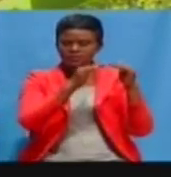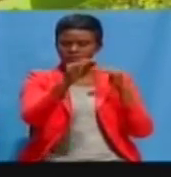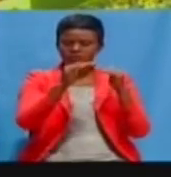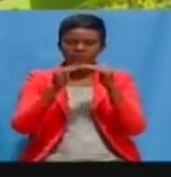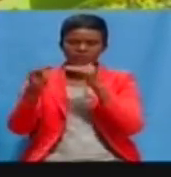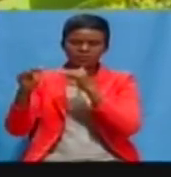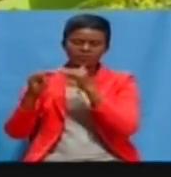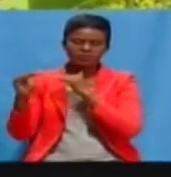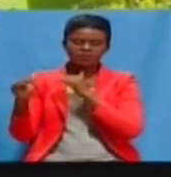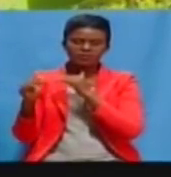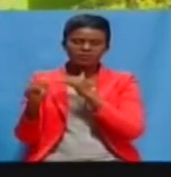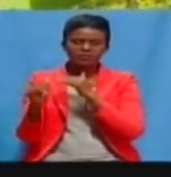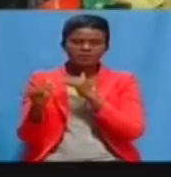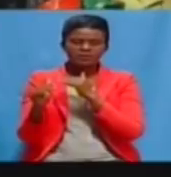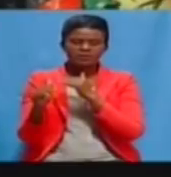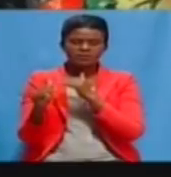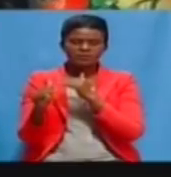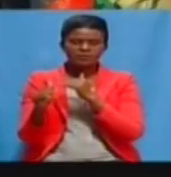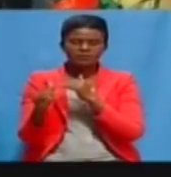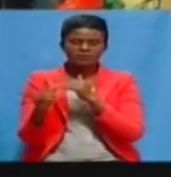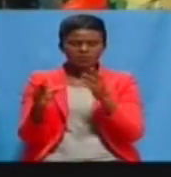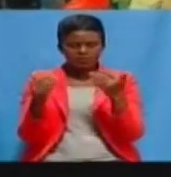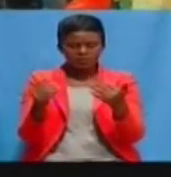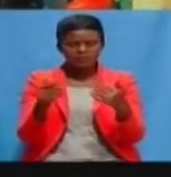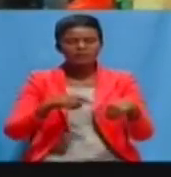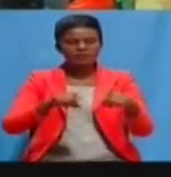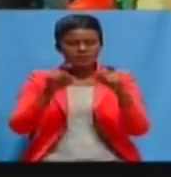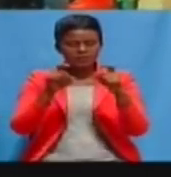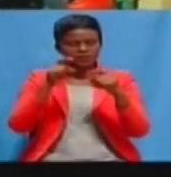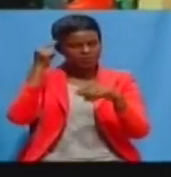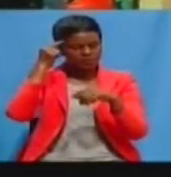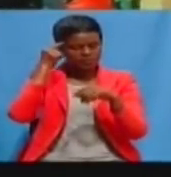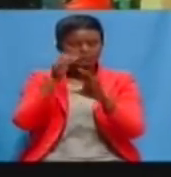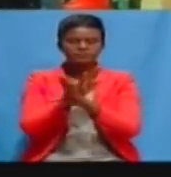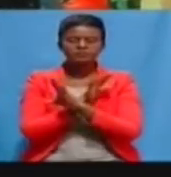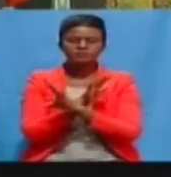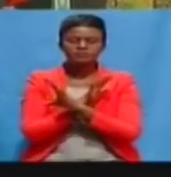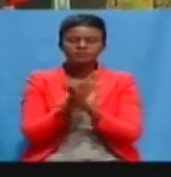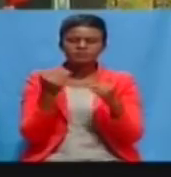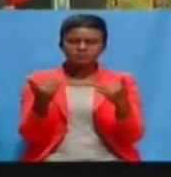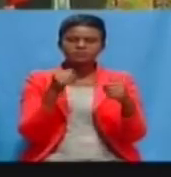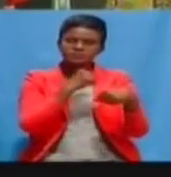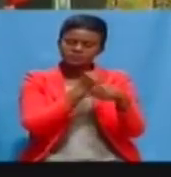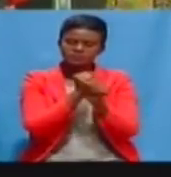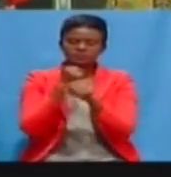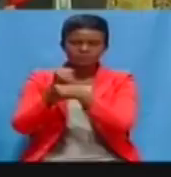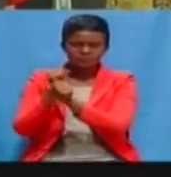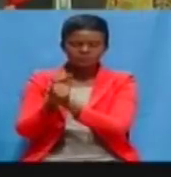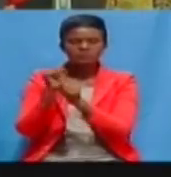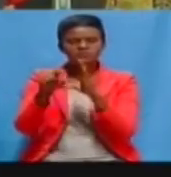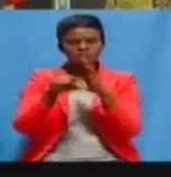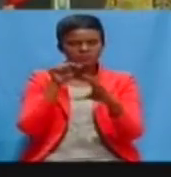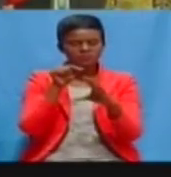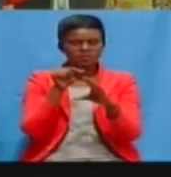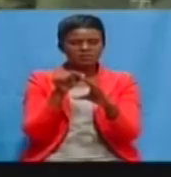falling. So, the third challenge for the Zambian government is making the right choices to ensure that